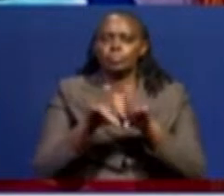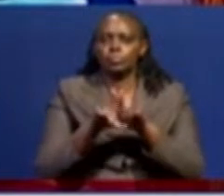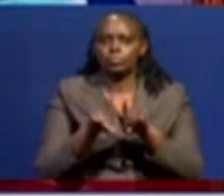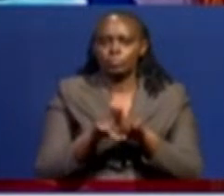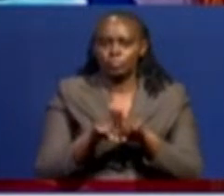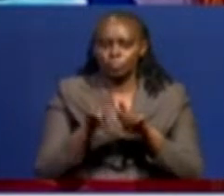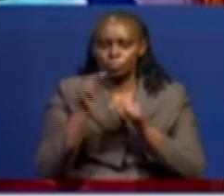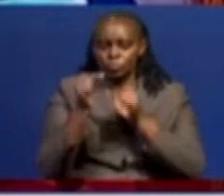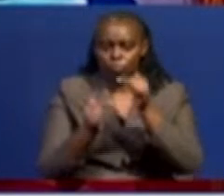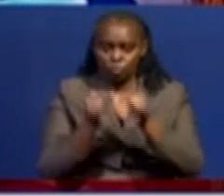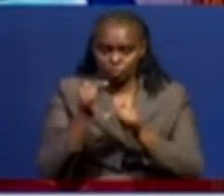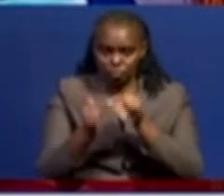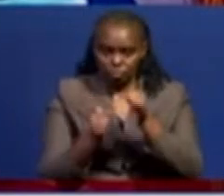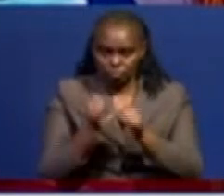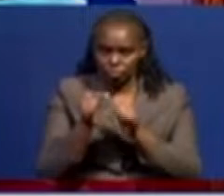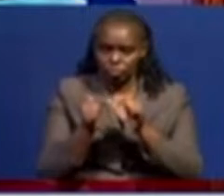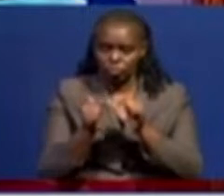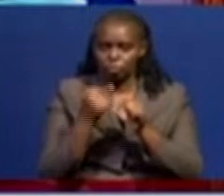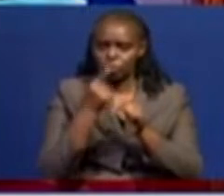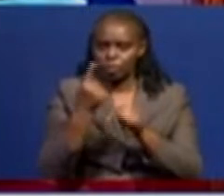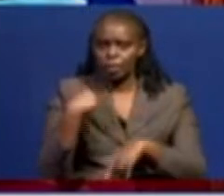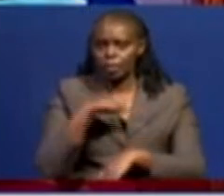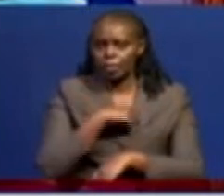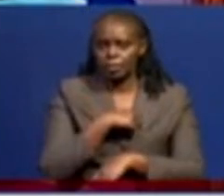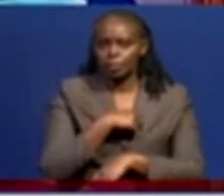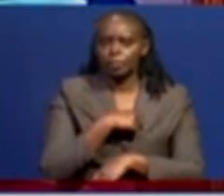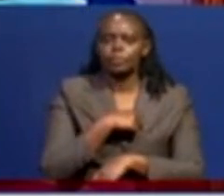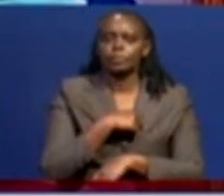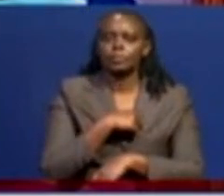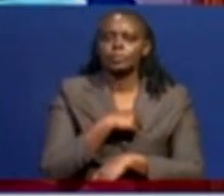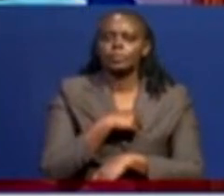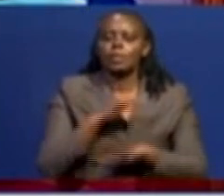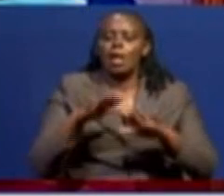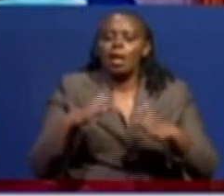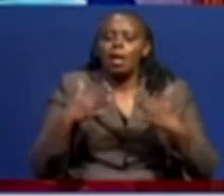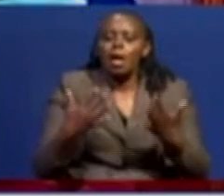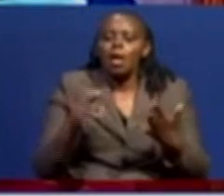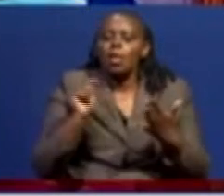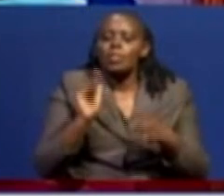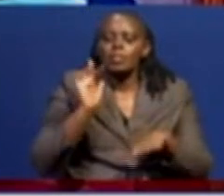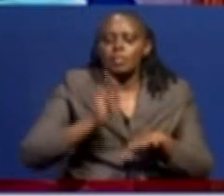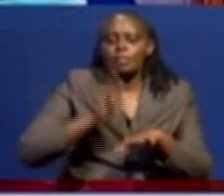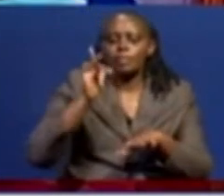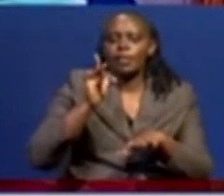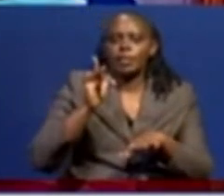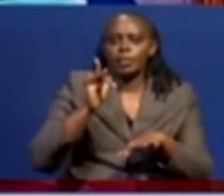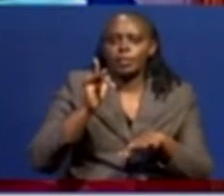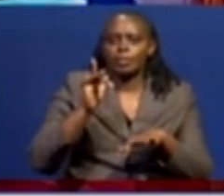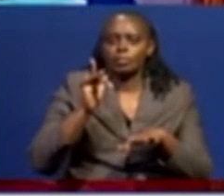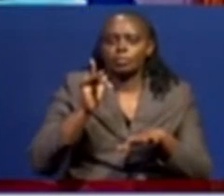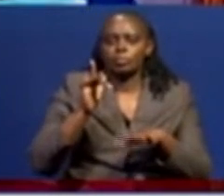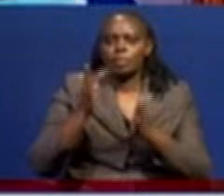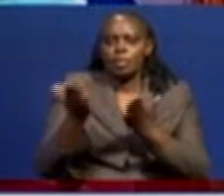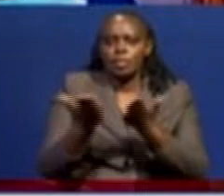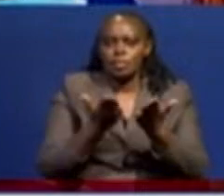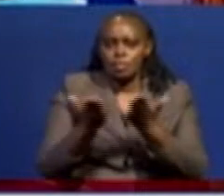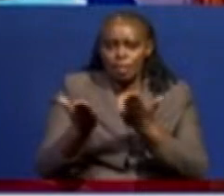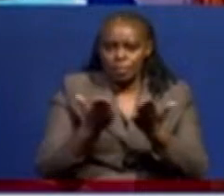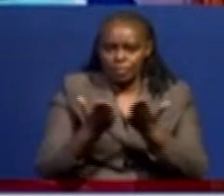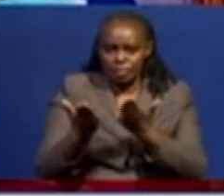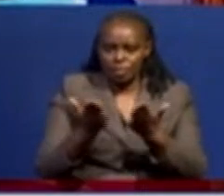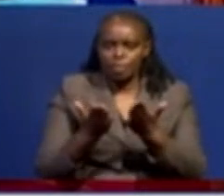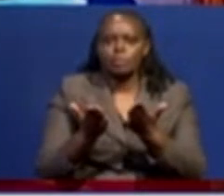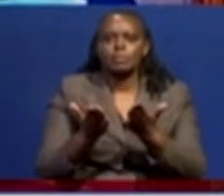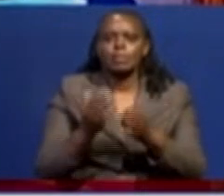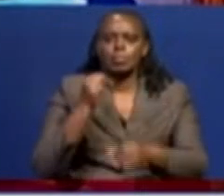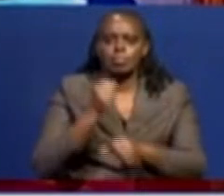And as you proceed to indicate to us, how has this affected the delivery